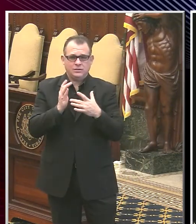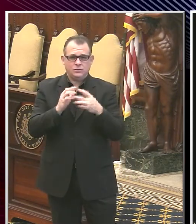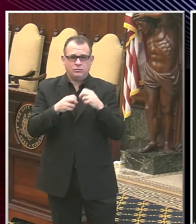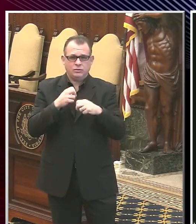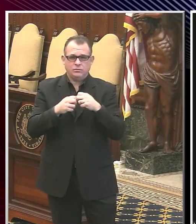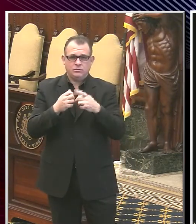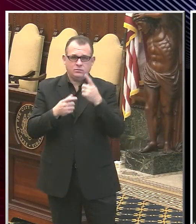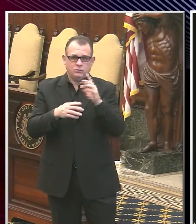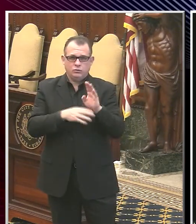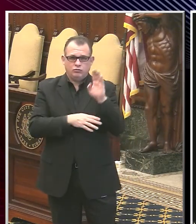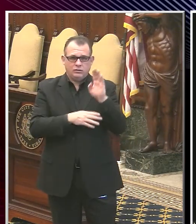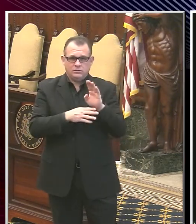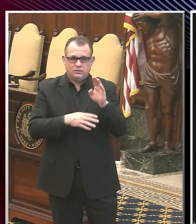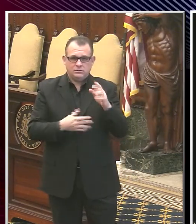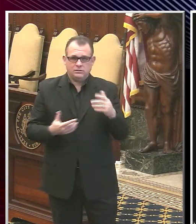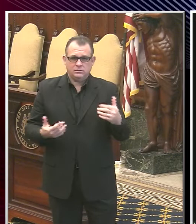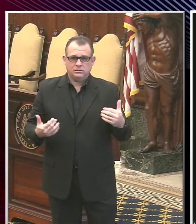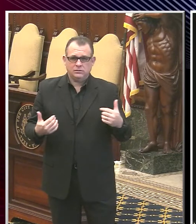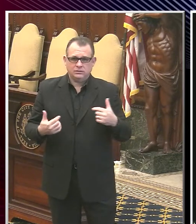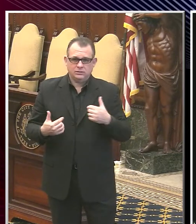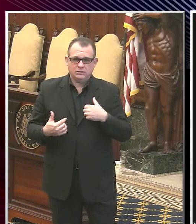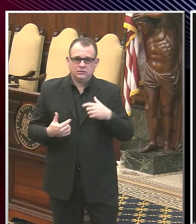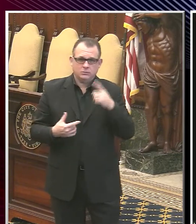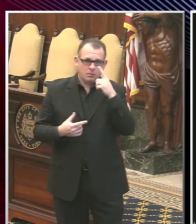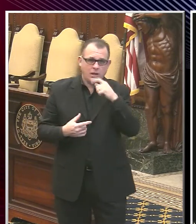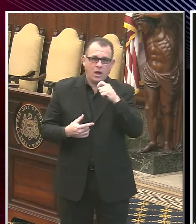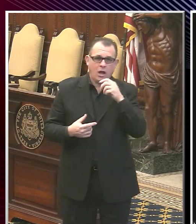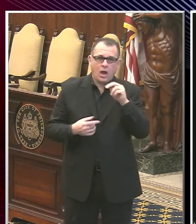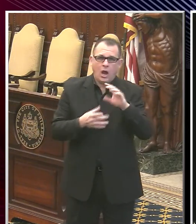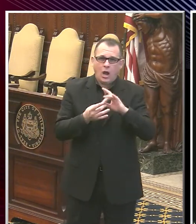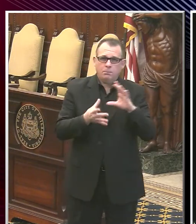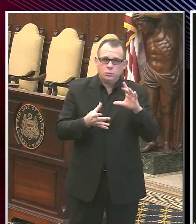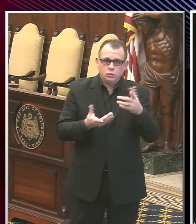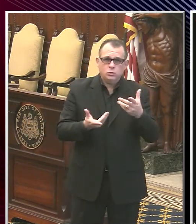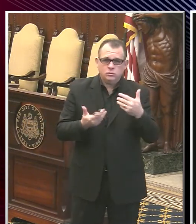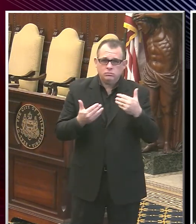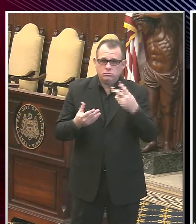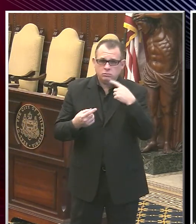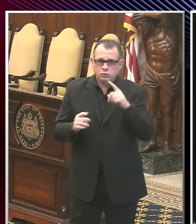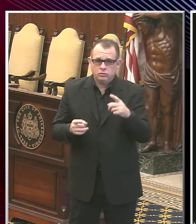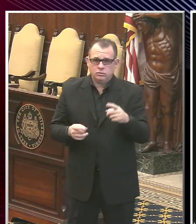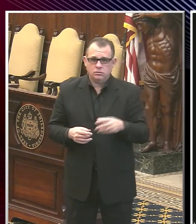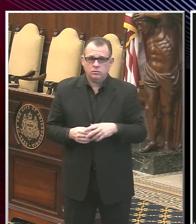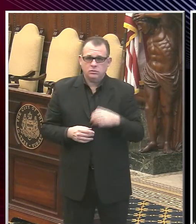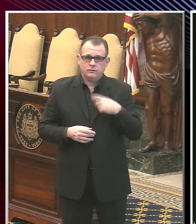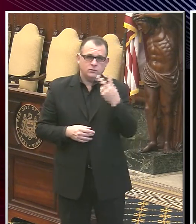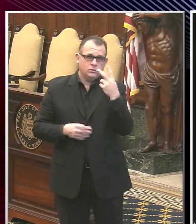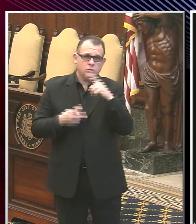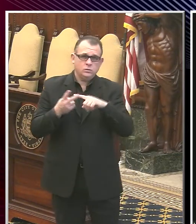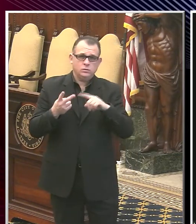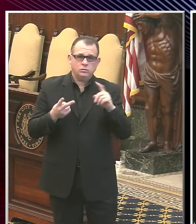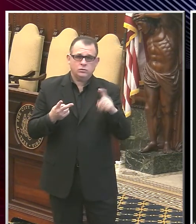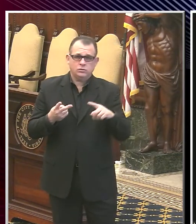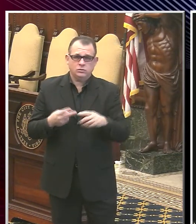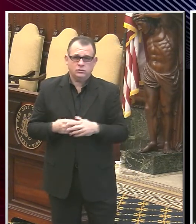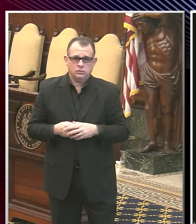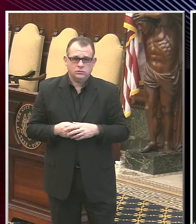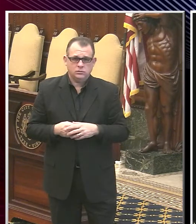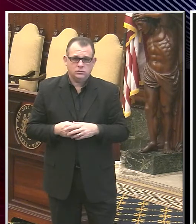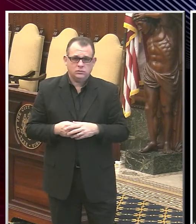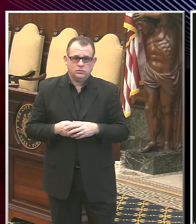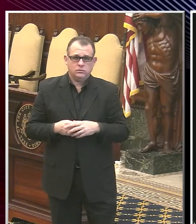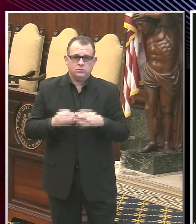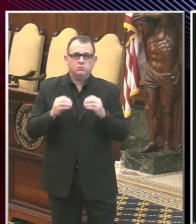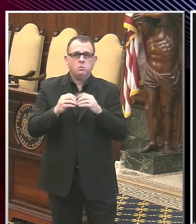in raising your hand. Yeah, I got it to on mute. Good. Go ahead, Manny. We just have 2 questions. I know that there's